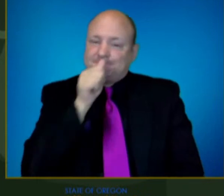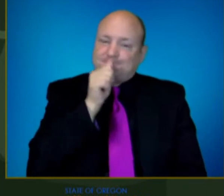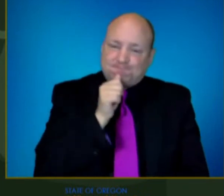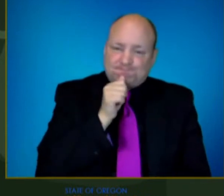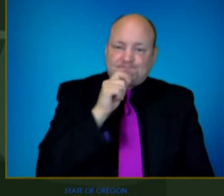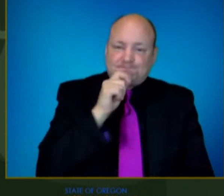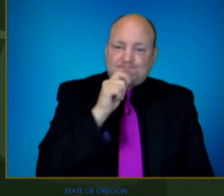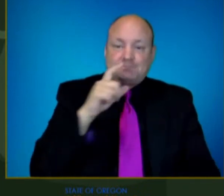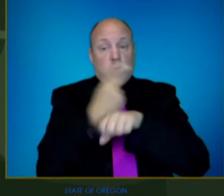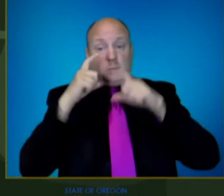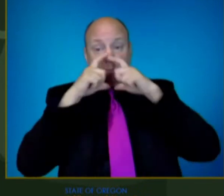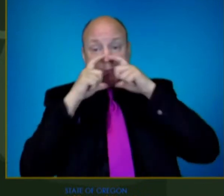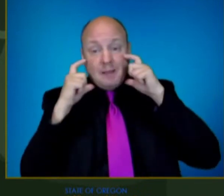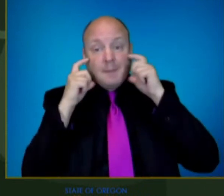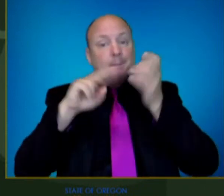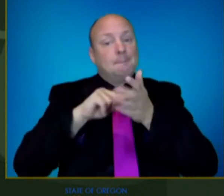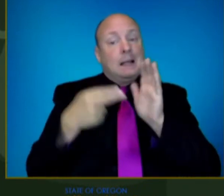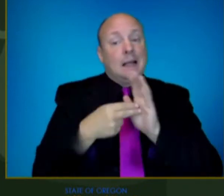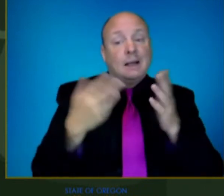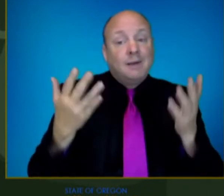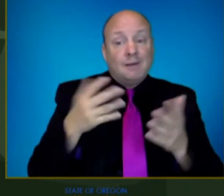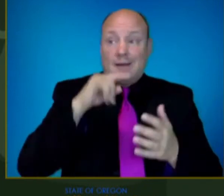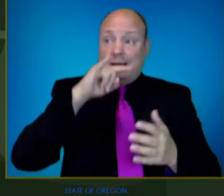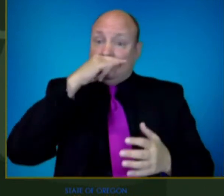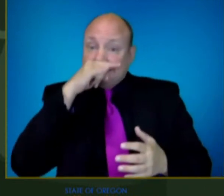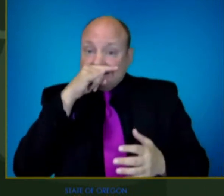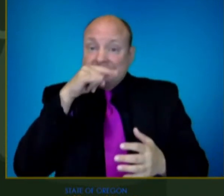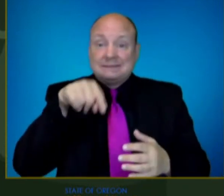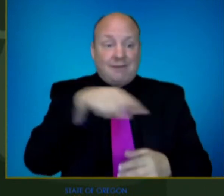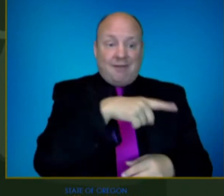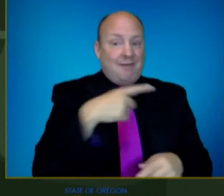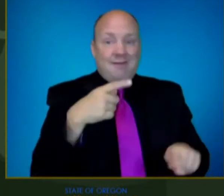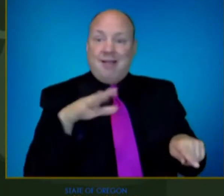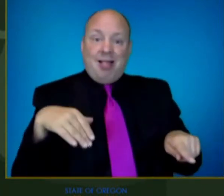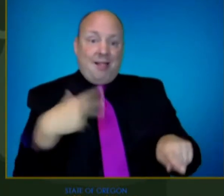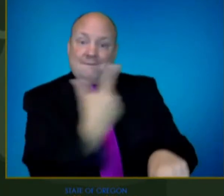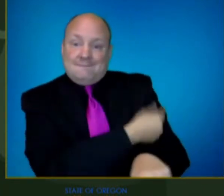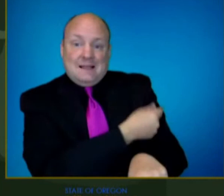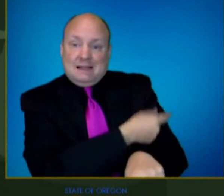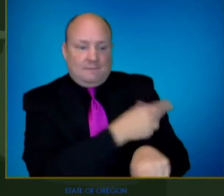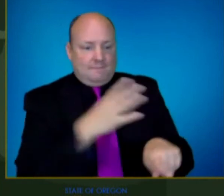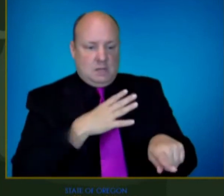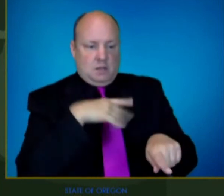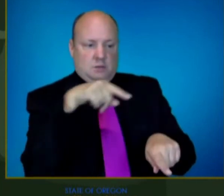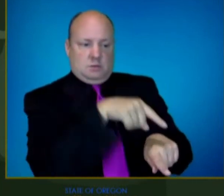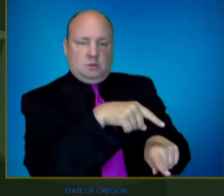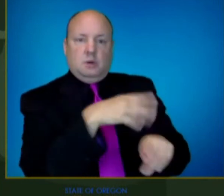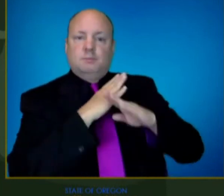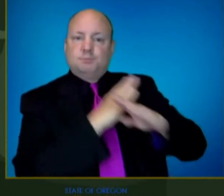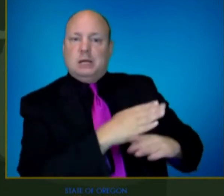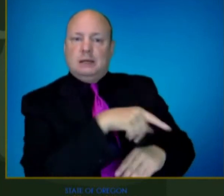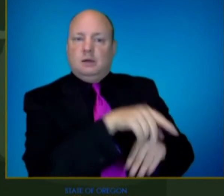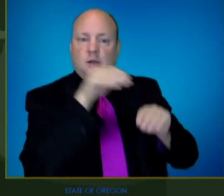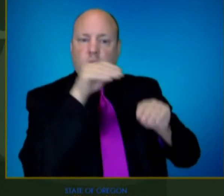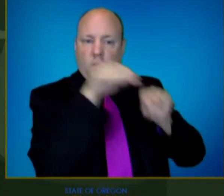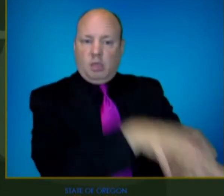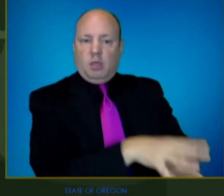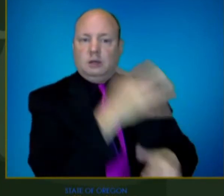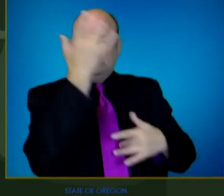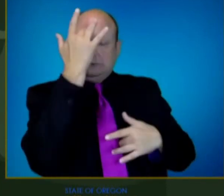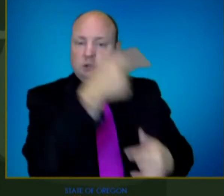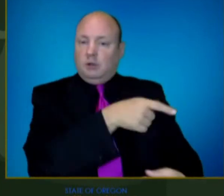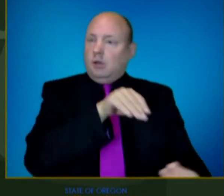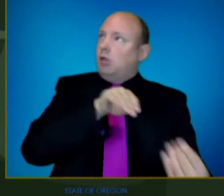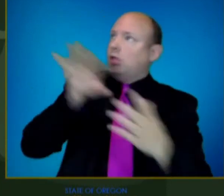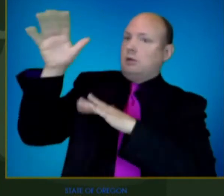more unvaccinated kid we're protecting. That mask could keep your best friend or loved one out of the